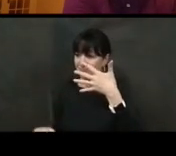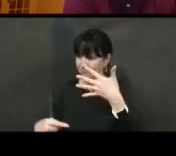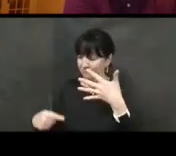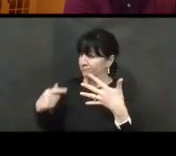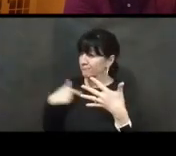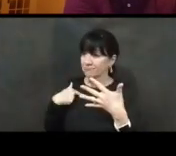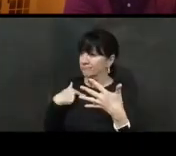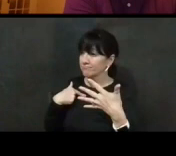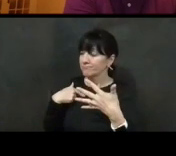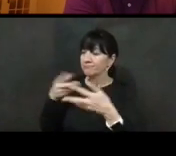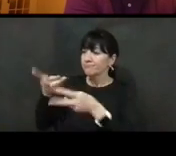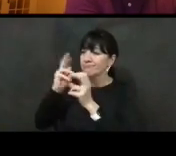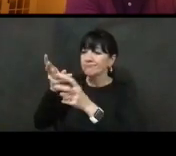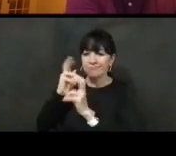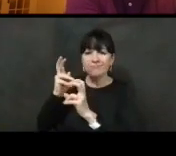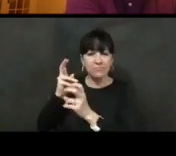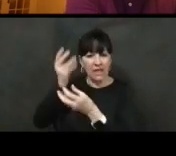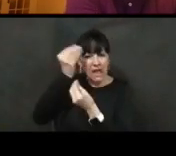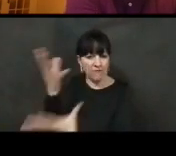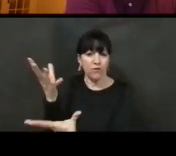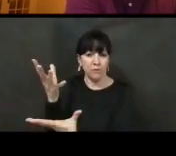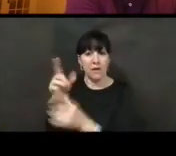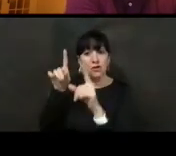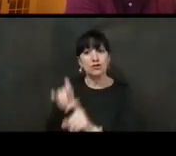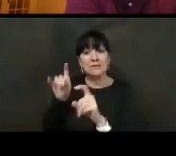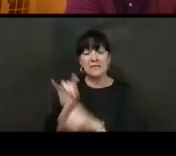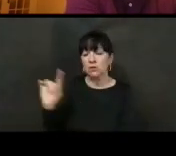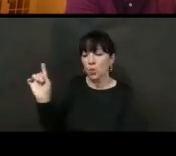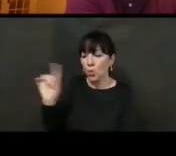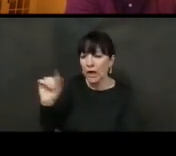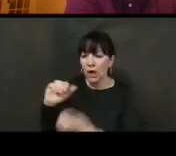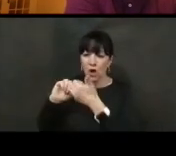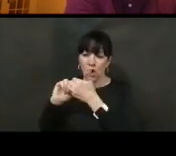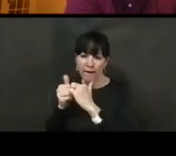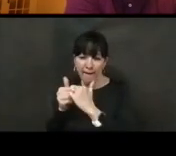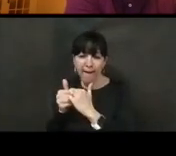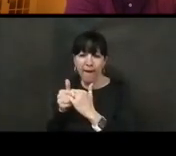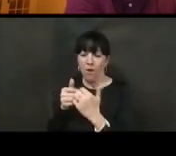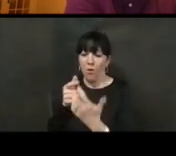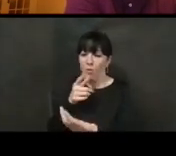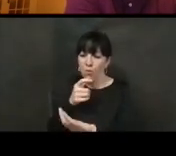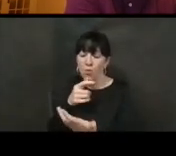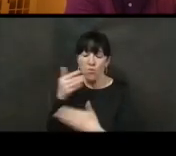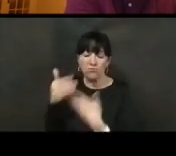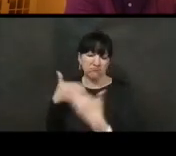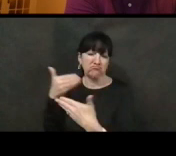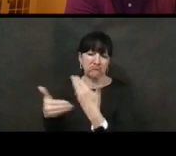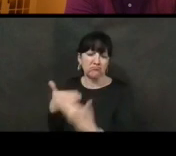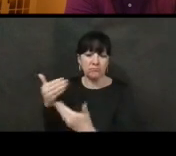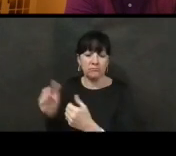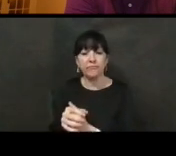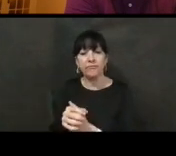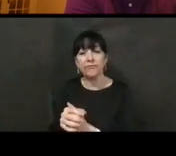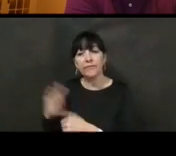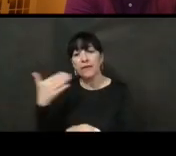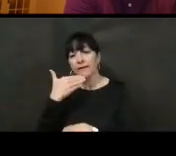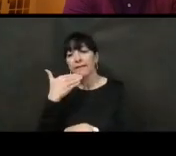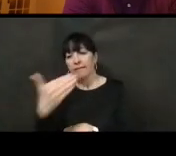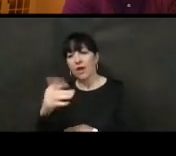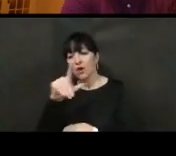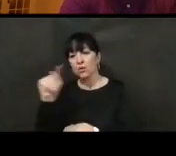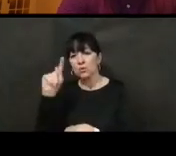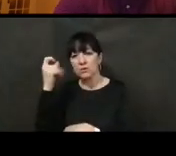coronavirus. Jonathan, I'll go back to you now. Thank you, Lieutenant Governor. And Maybe a couple of you want to